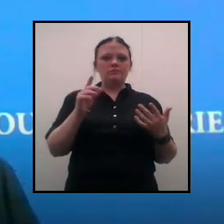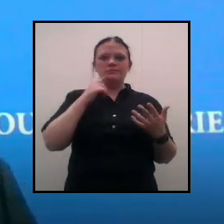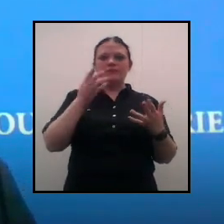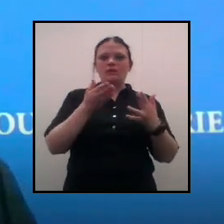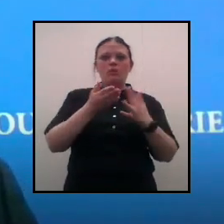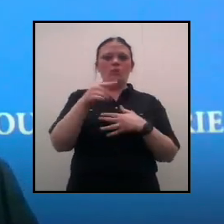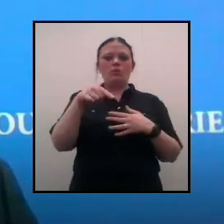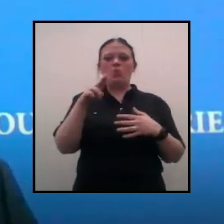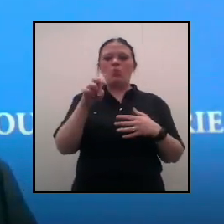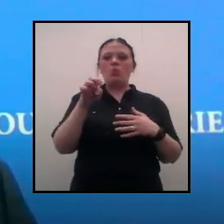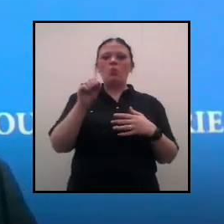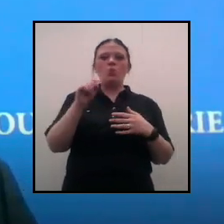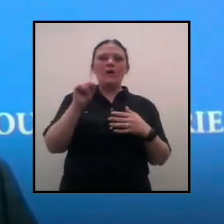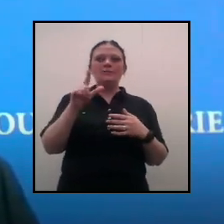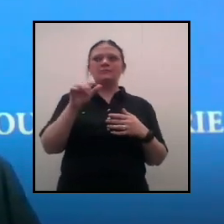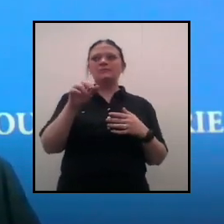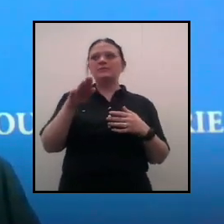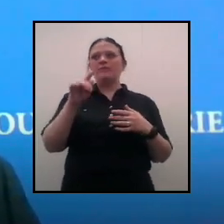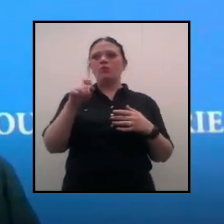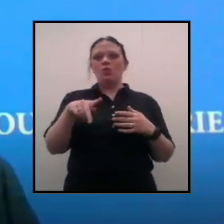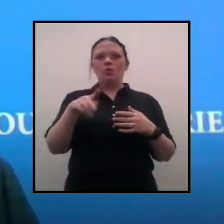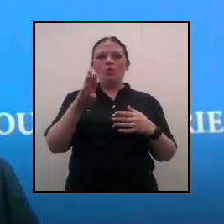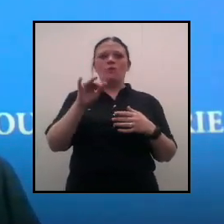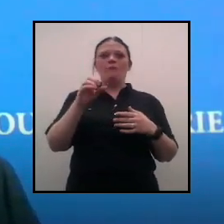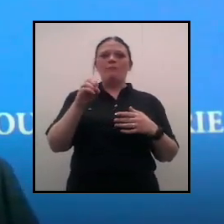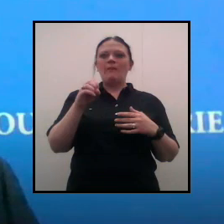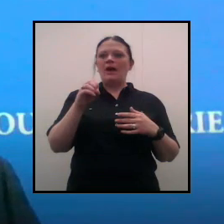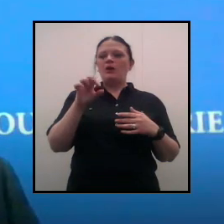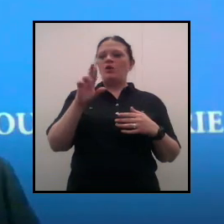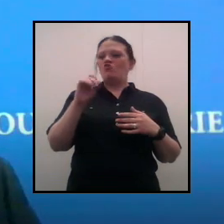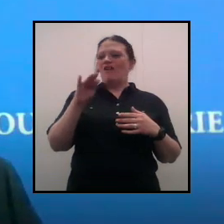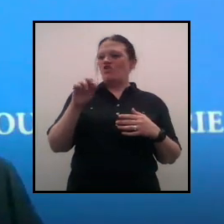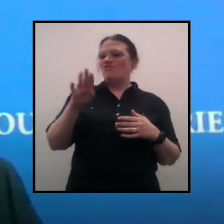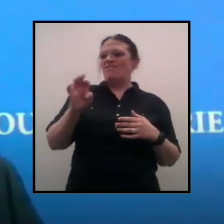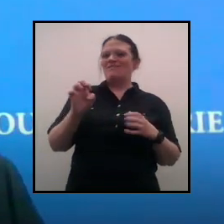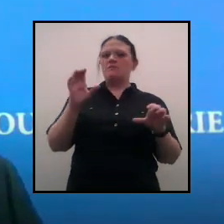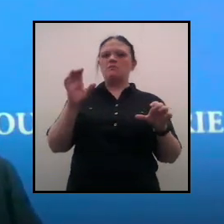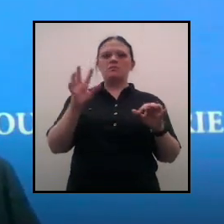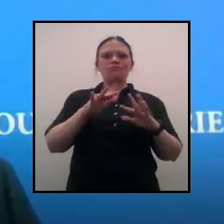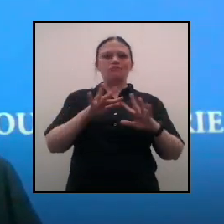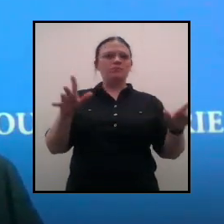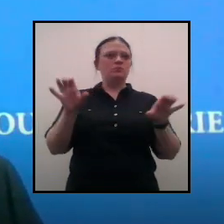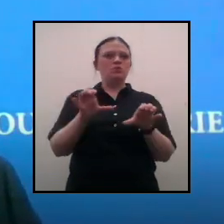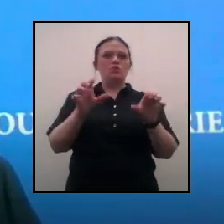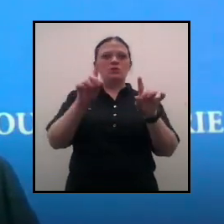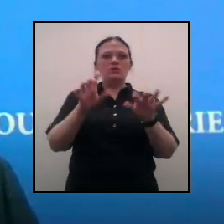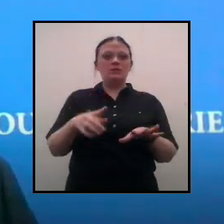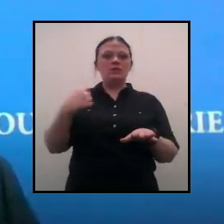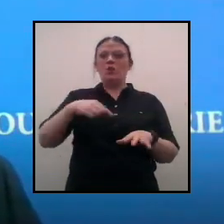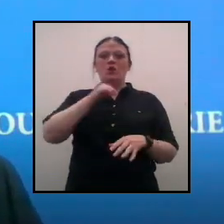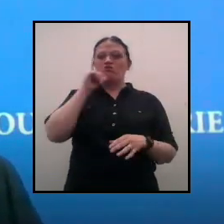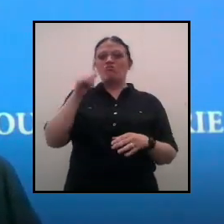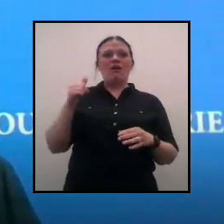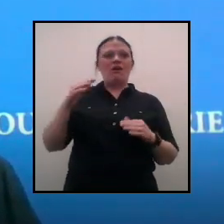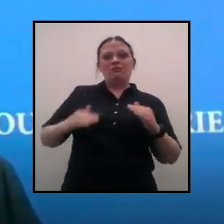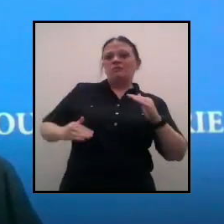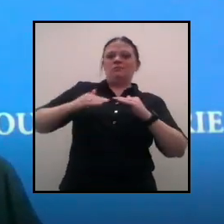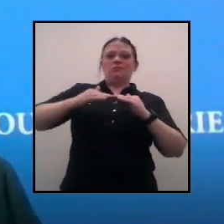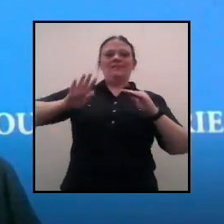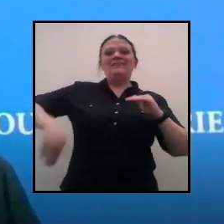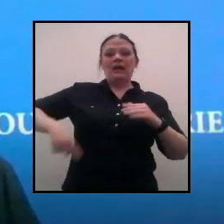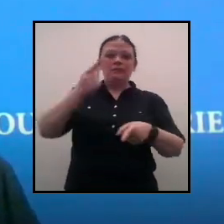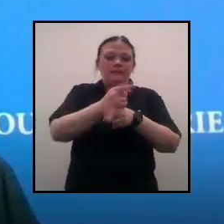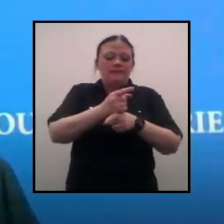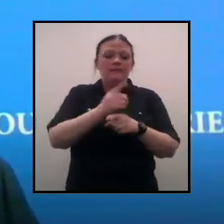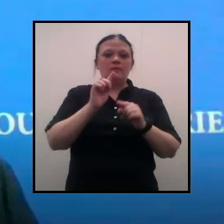through Quest Labs, LabCorp, BioReference, and others to do testing. We're not there yet, you are correct, but if